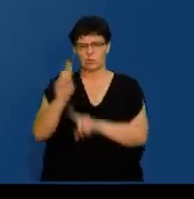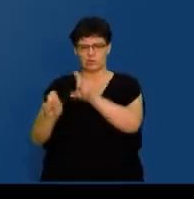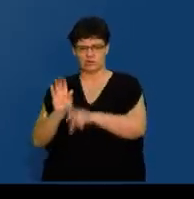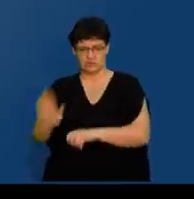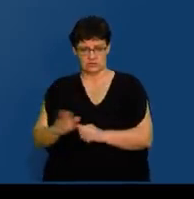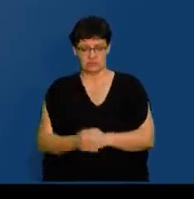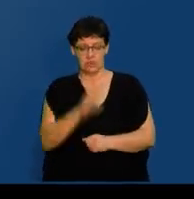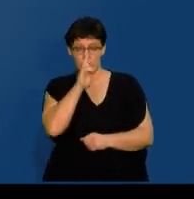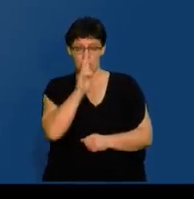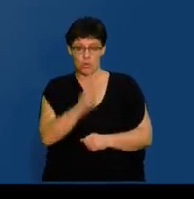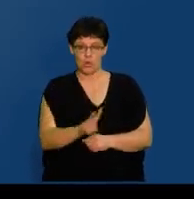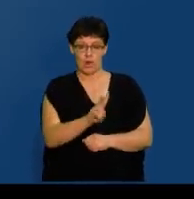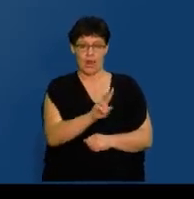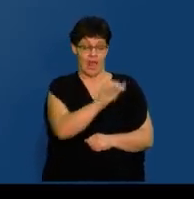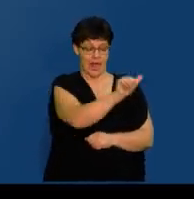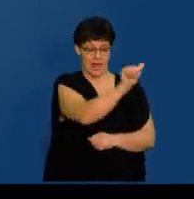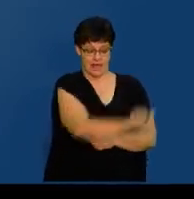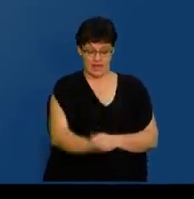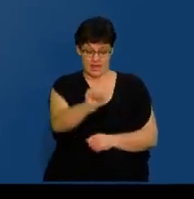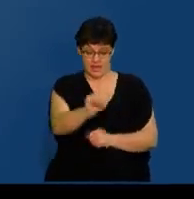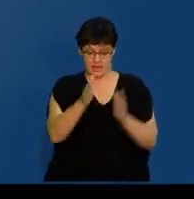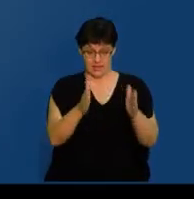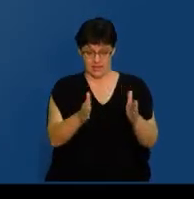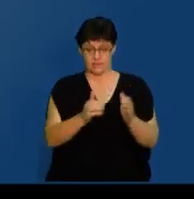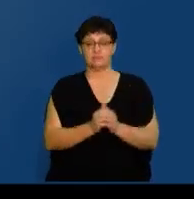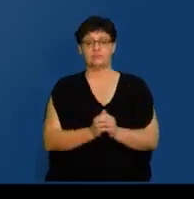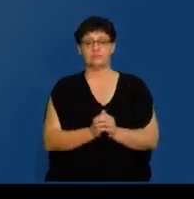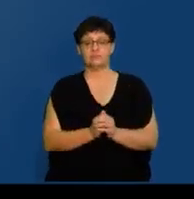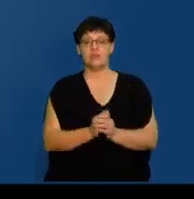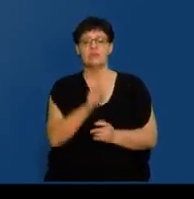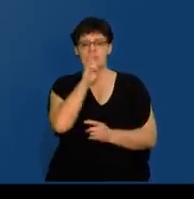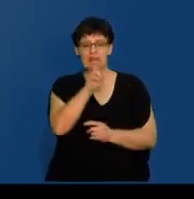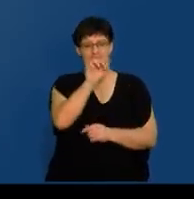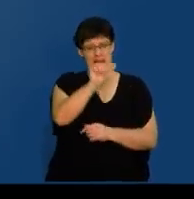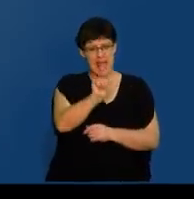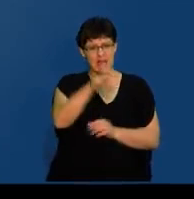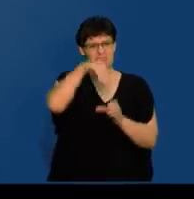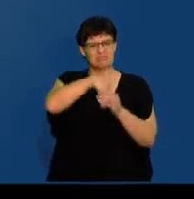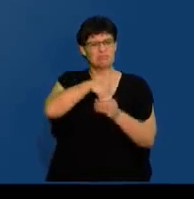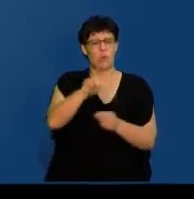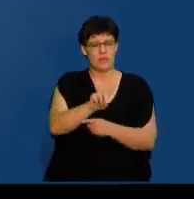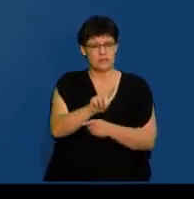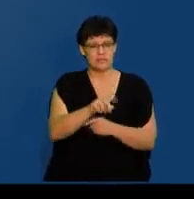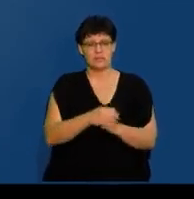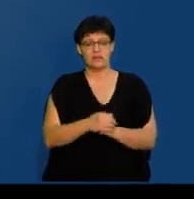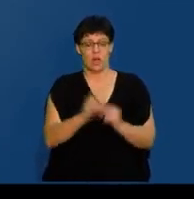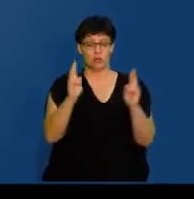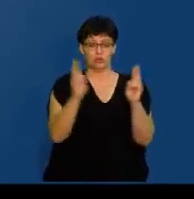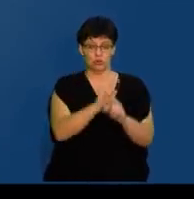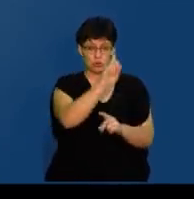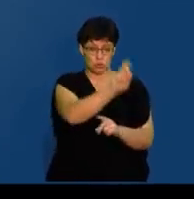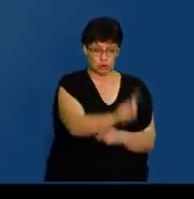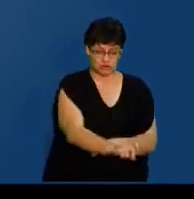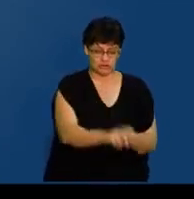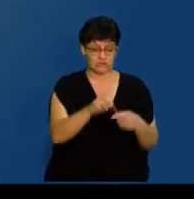at section A quickly, we would see that section A has a section of short questions